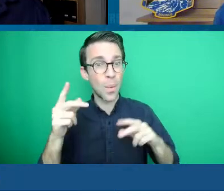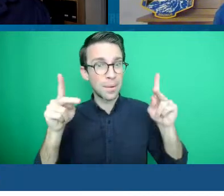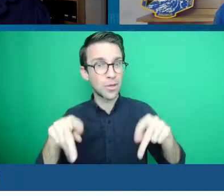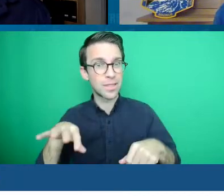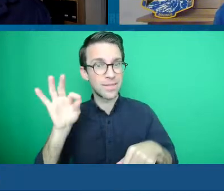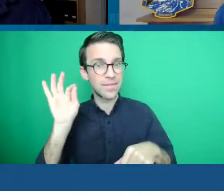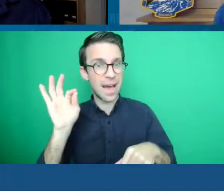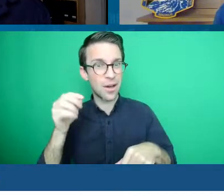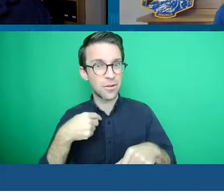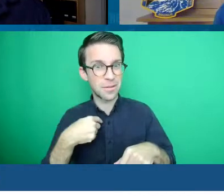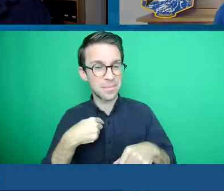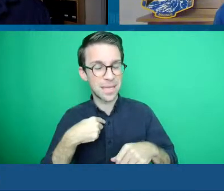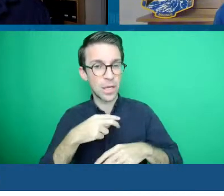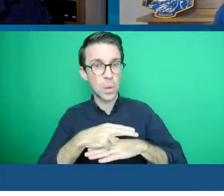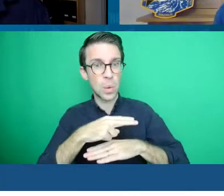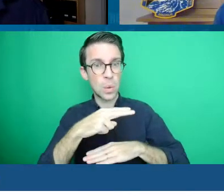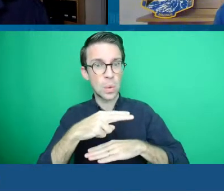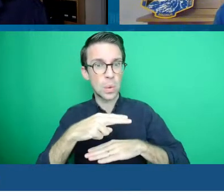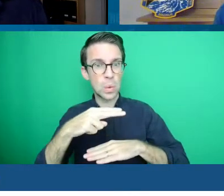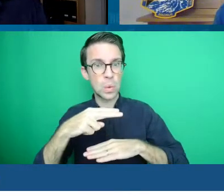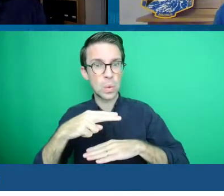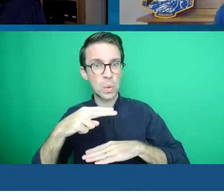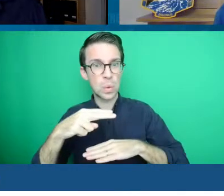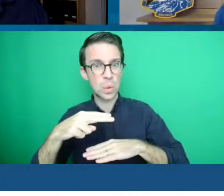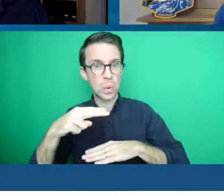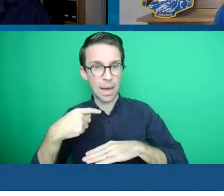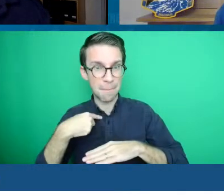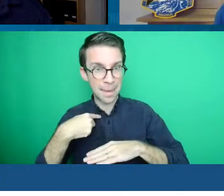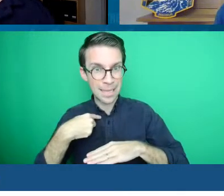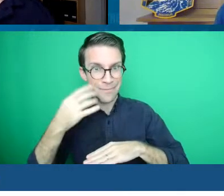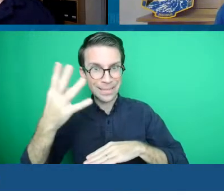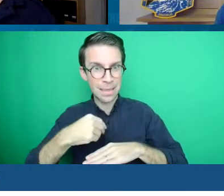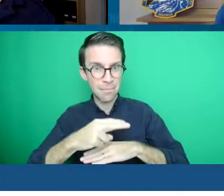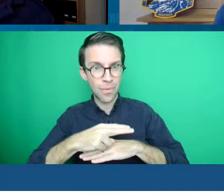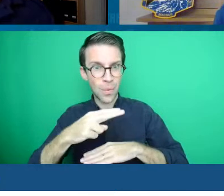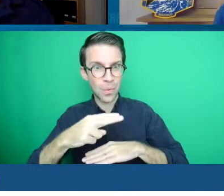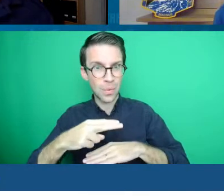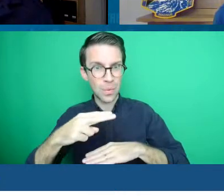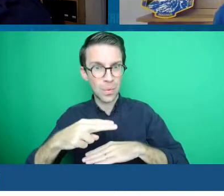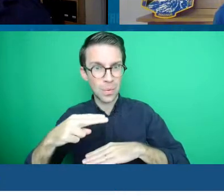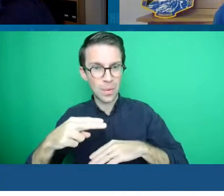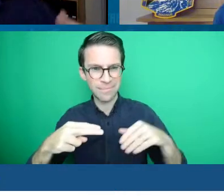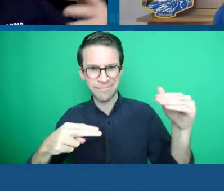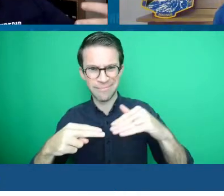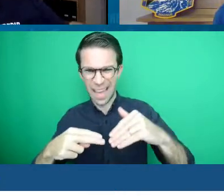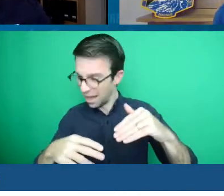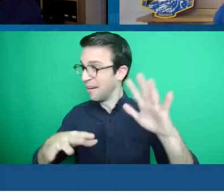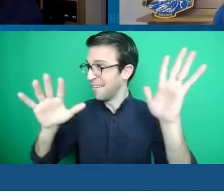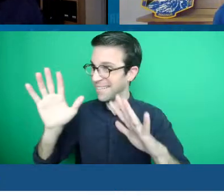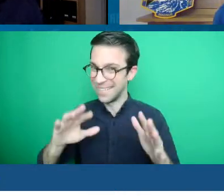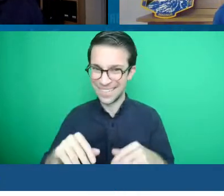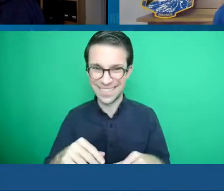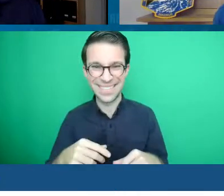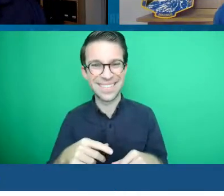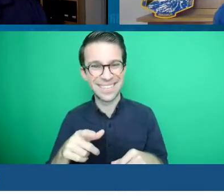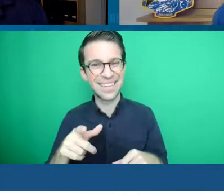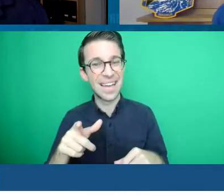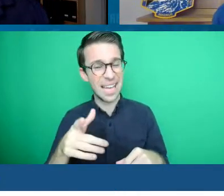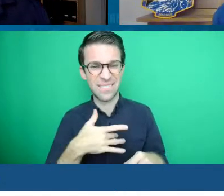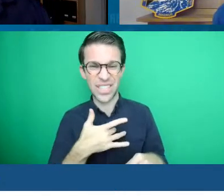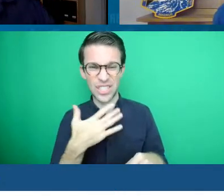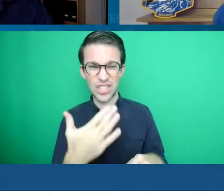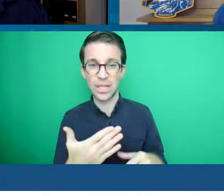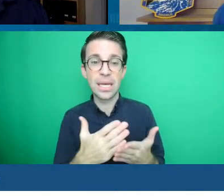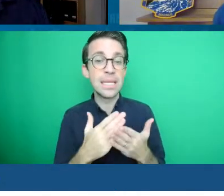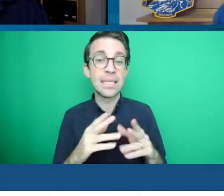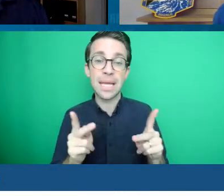shuttle mid-deck one day, just asleep, because it was so comfortable. I can imagine that would be. Yeah, it really feels good. Some people don't